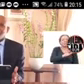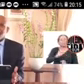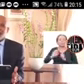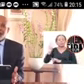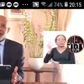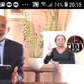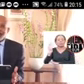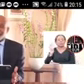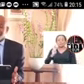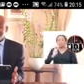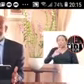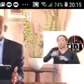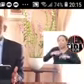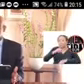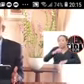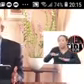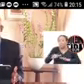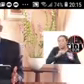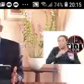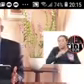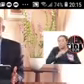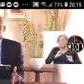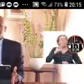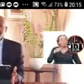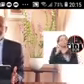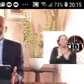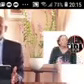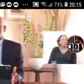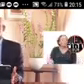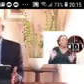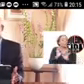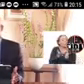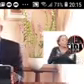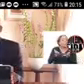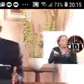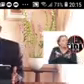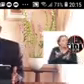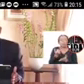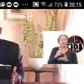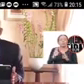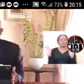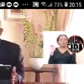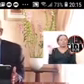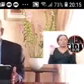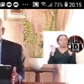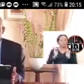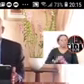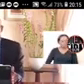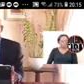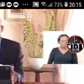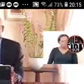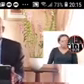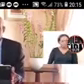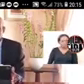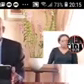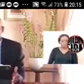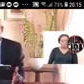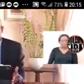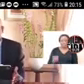home if you are a member of the essential services or in the case of an emergency. Other than that, you